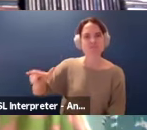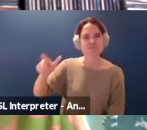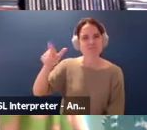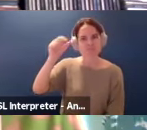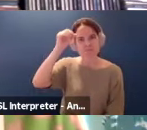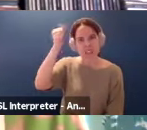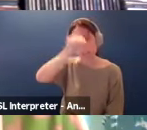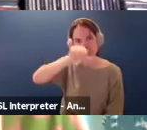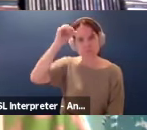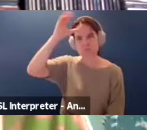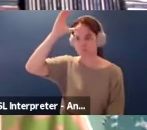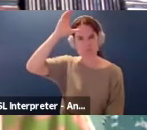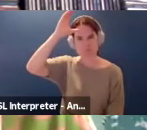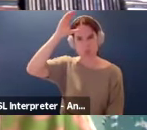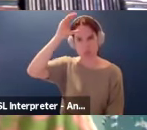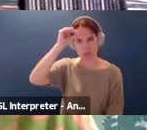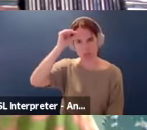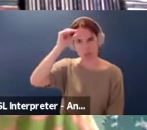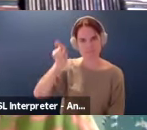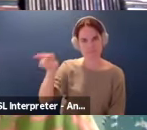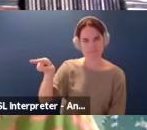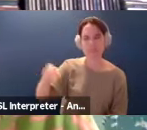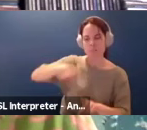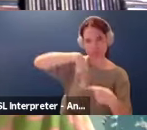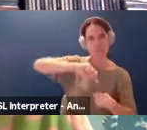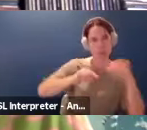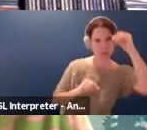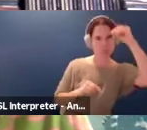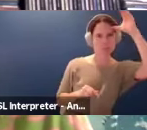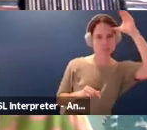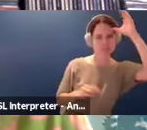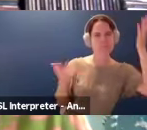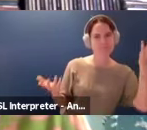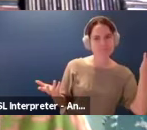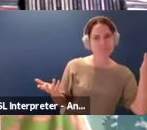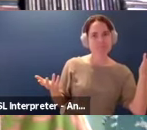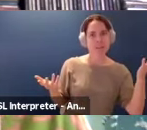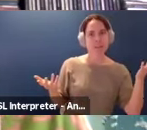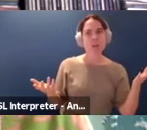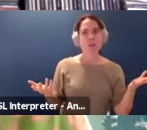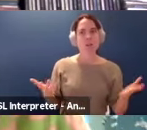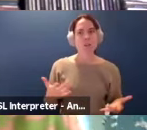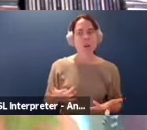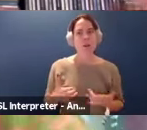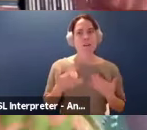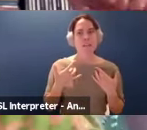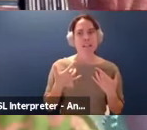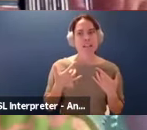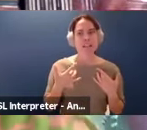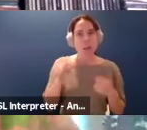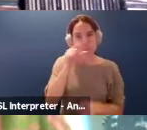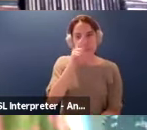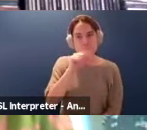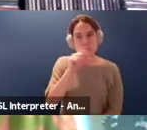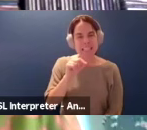um along with other more benign but perhaps very patronizing um attitudes about needing to